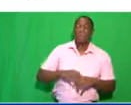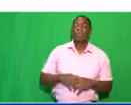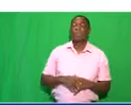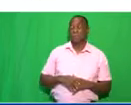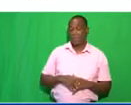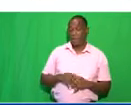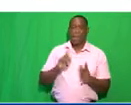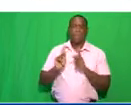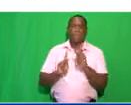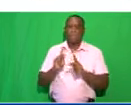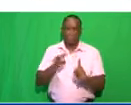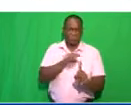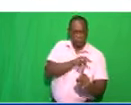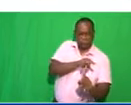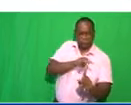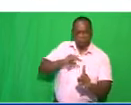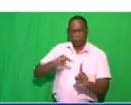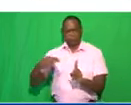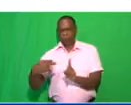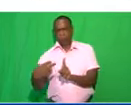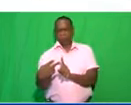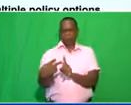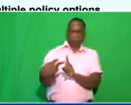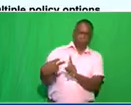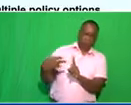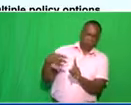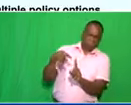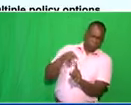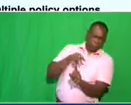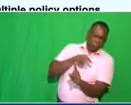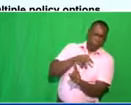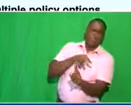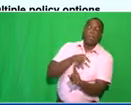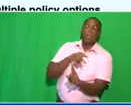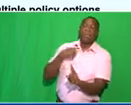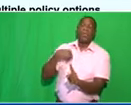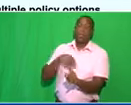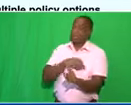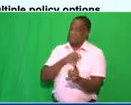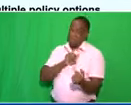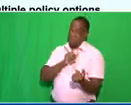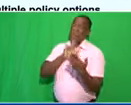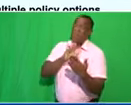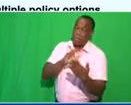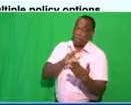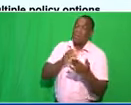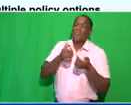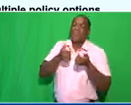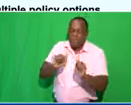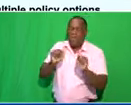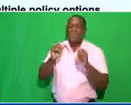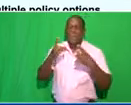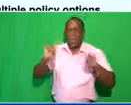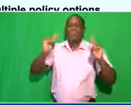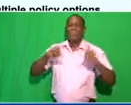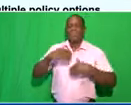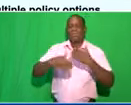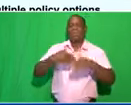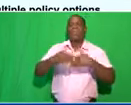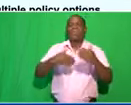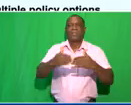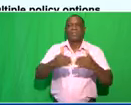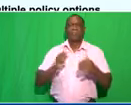had to confront that in trying to accomplish a process. So what are our goals? Our goals was